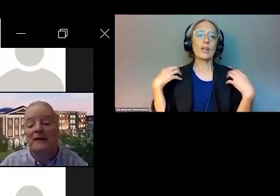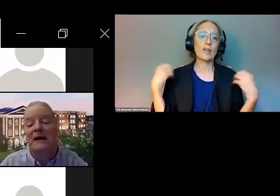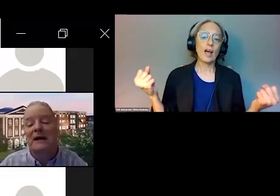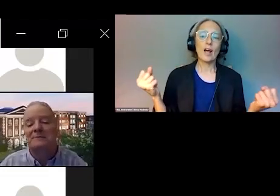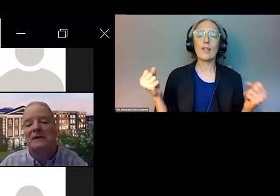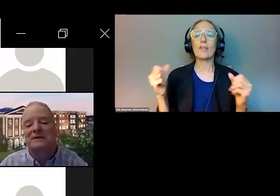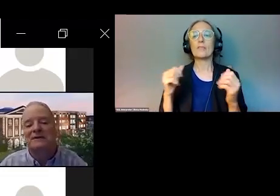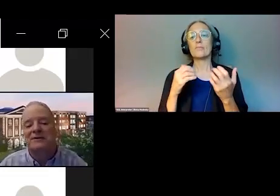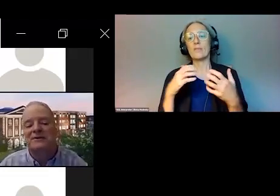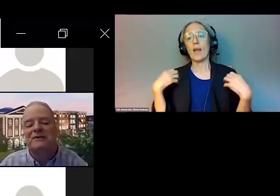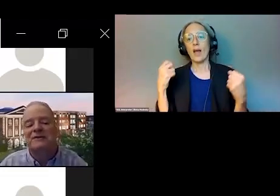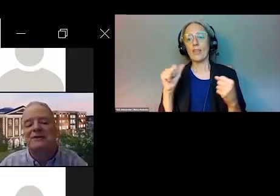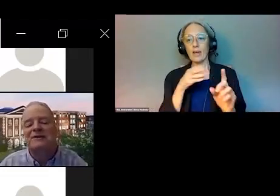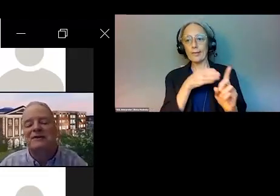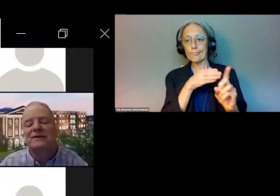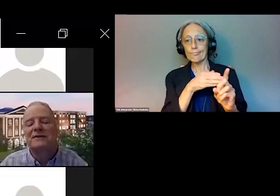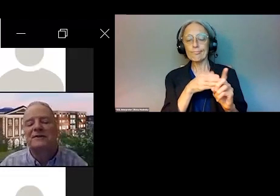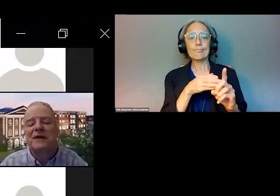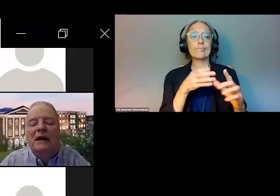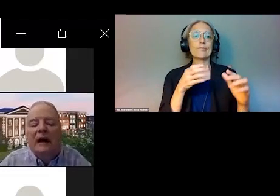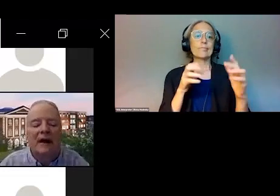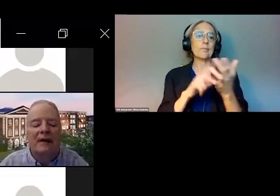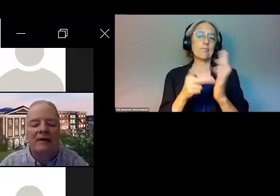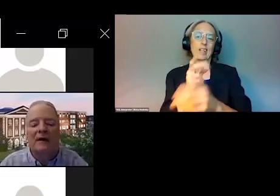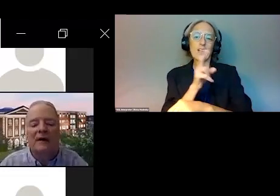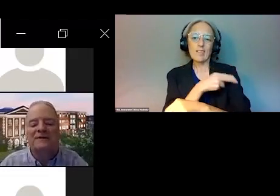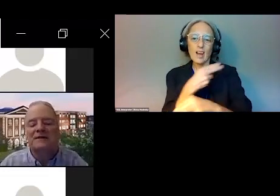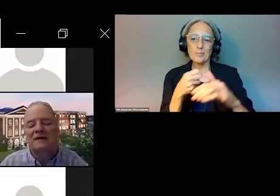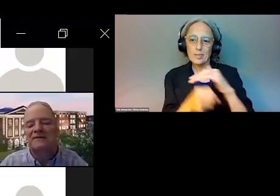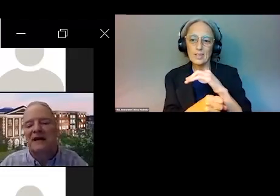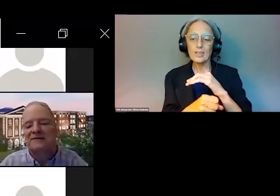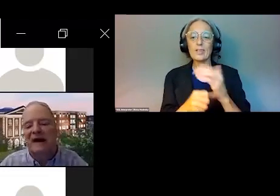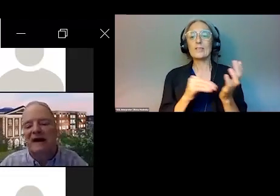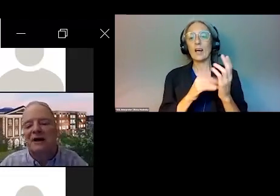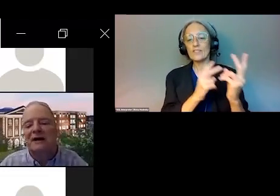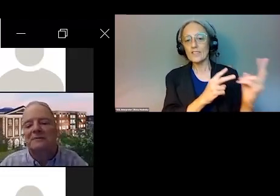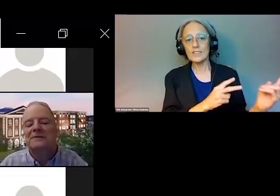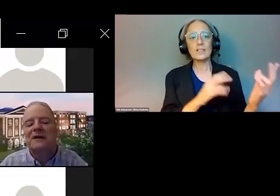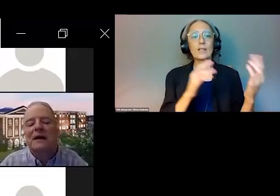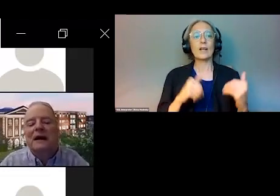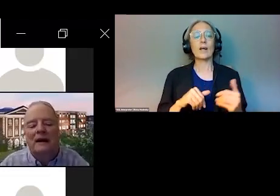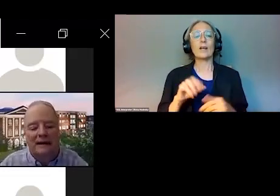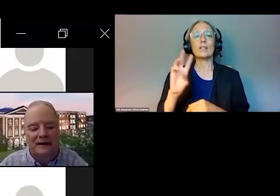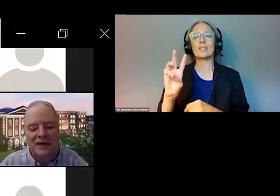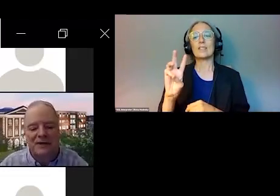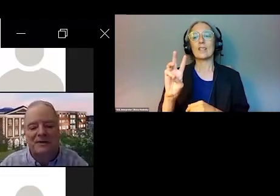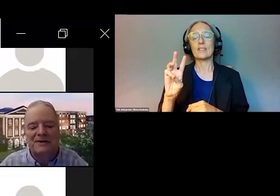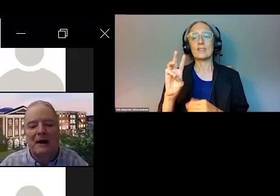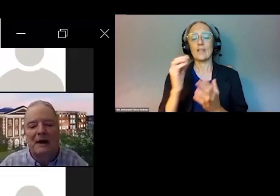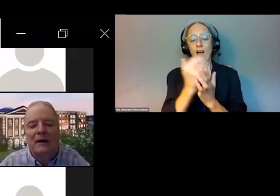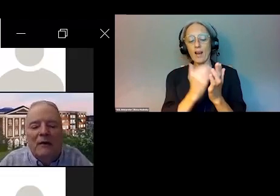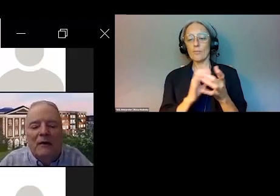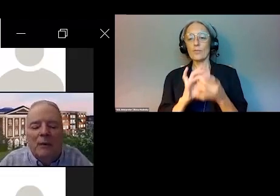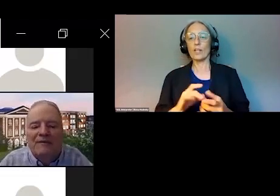utilization, meaning things like hospitalizations and physician visits, and then 6 life satisfaction items and